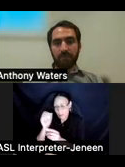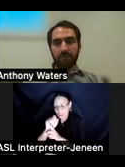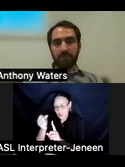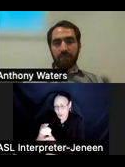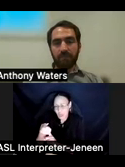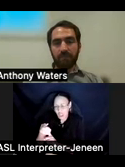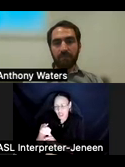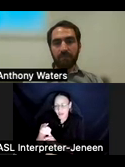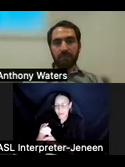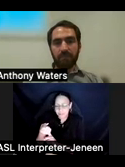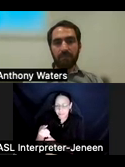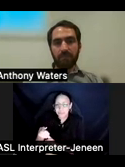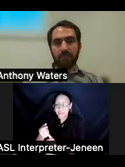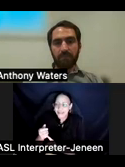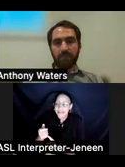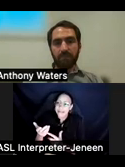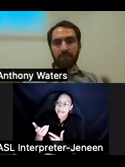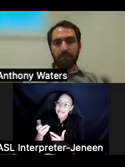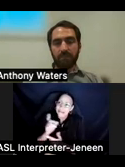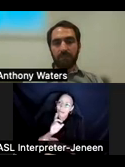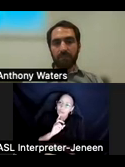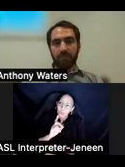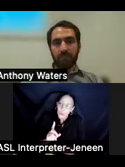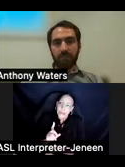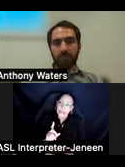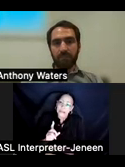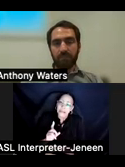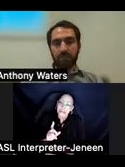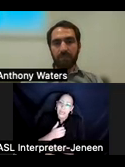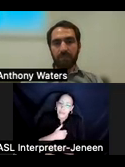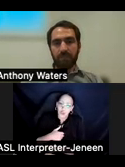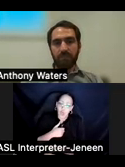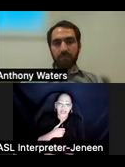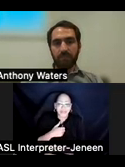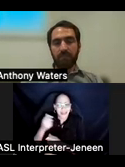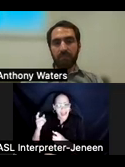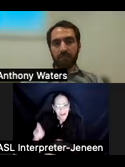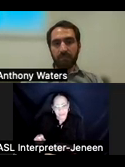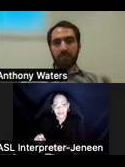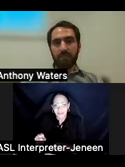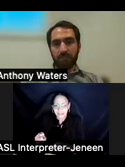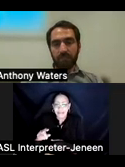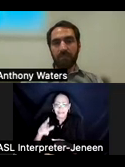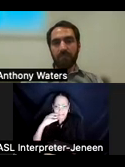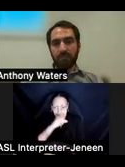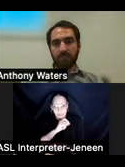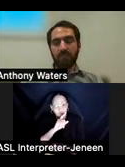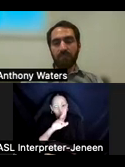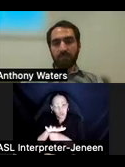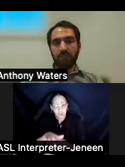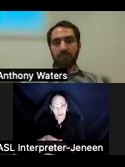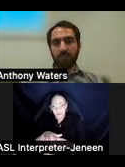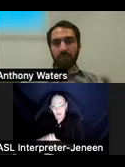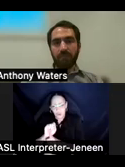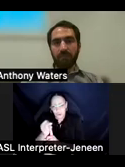sounds really, I'm sorry that happened, because it sounds like it was a very stressful